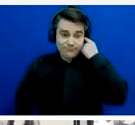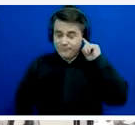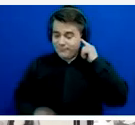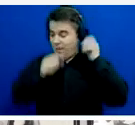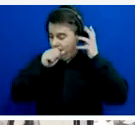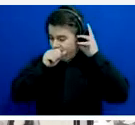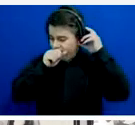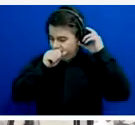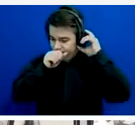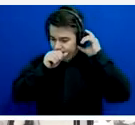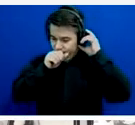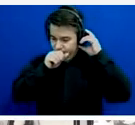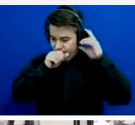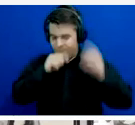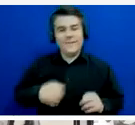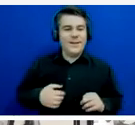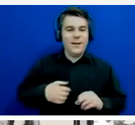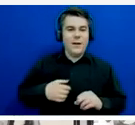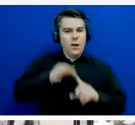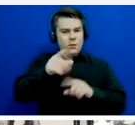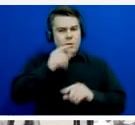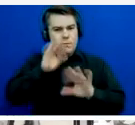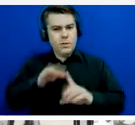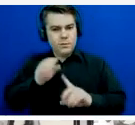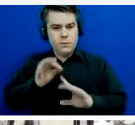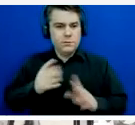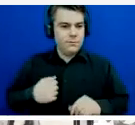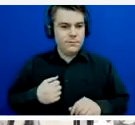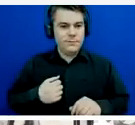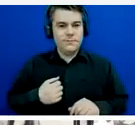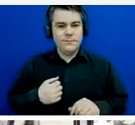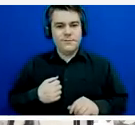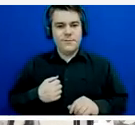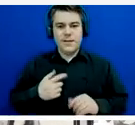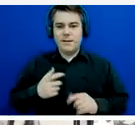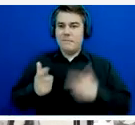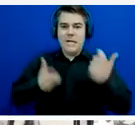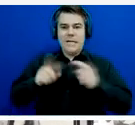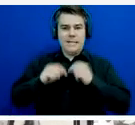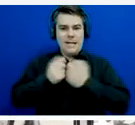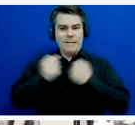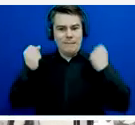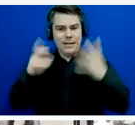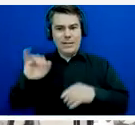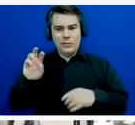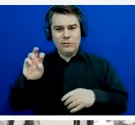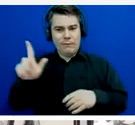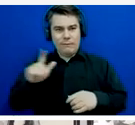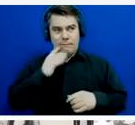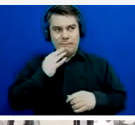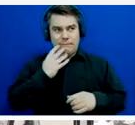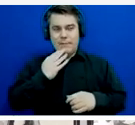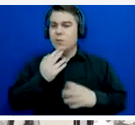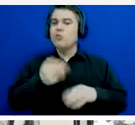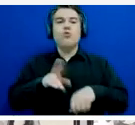unless you're Celeste Glenn or somebody who has a massive team with many jewels. It's normal to